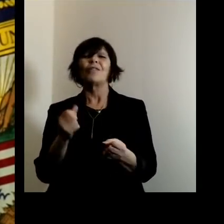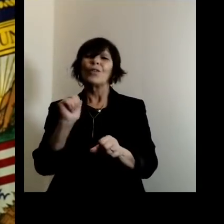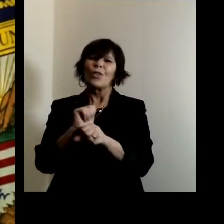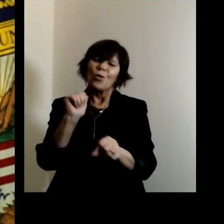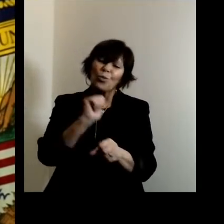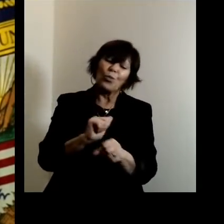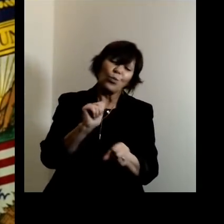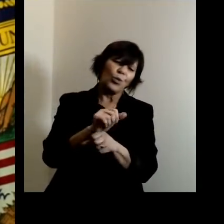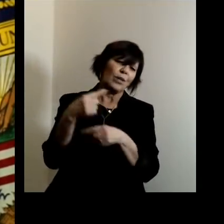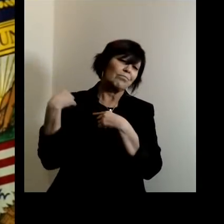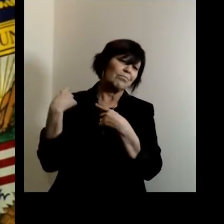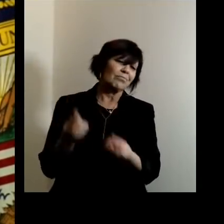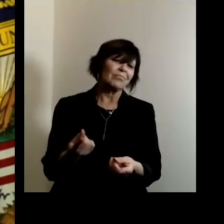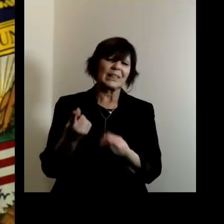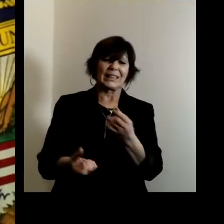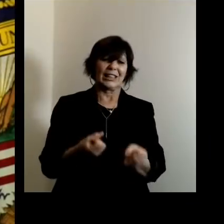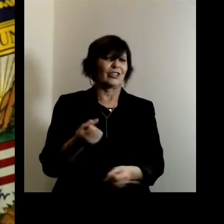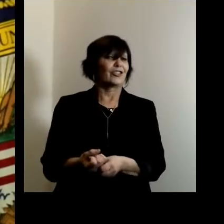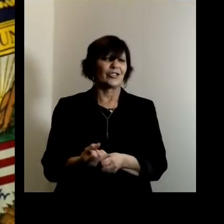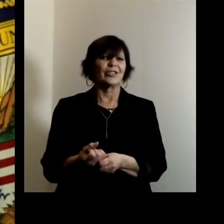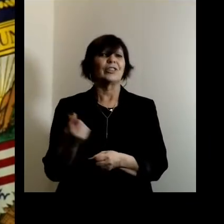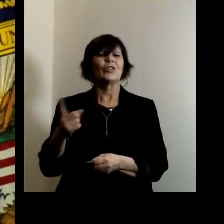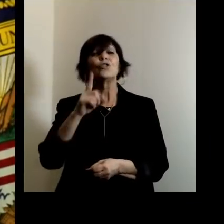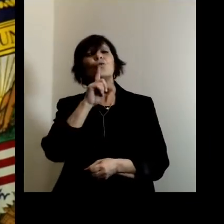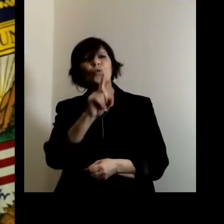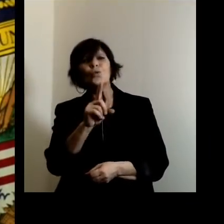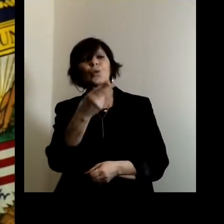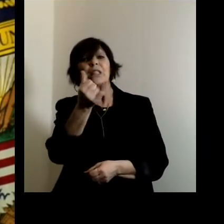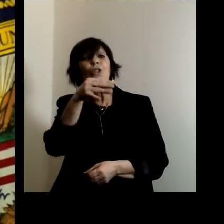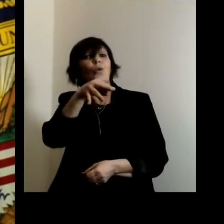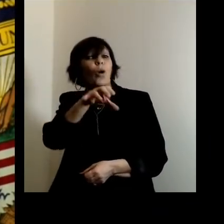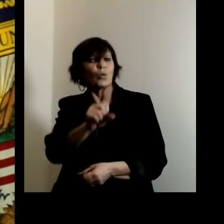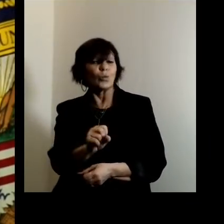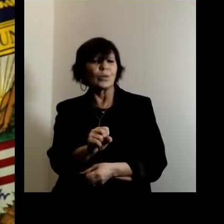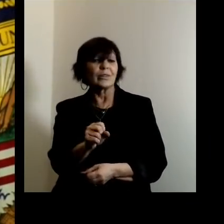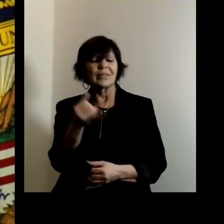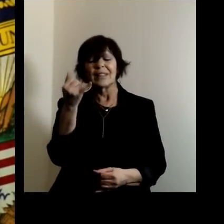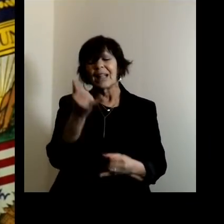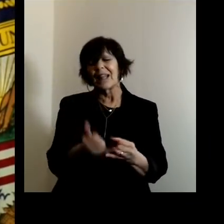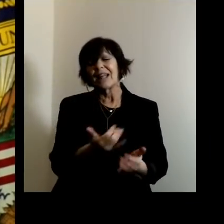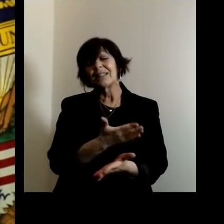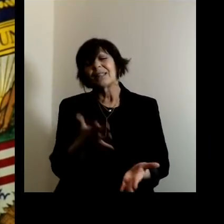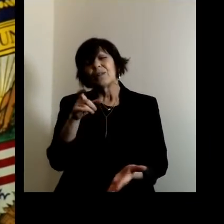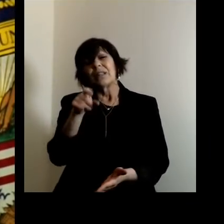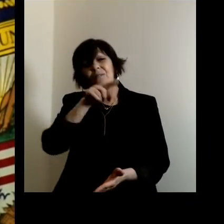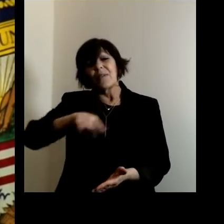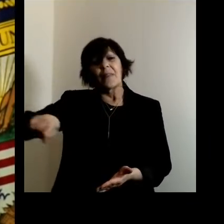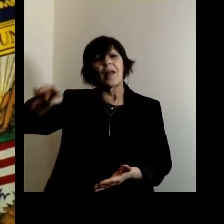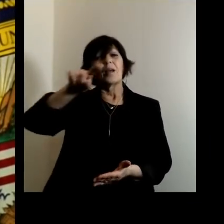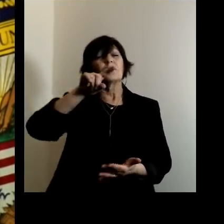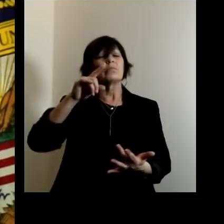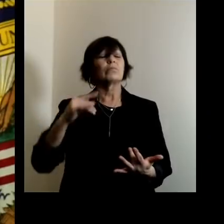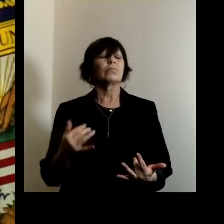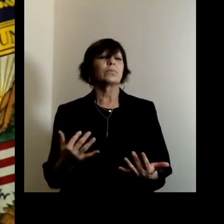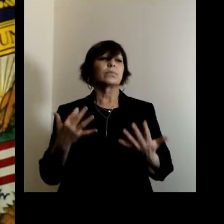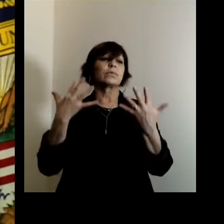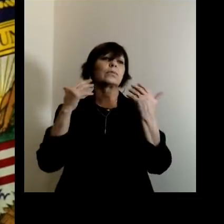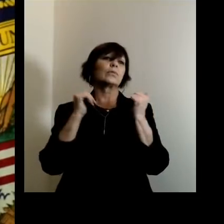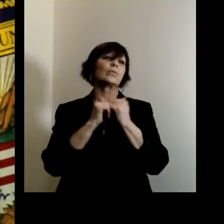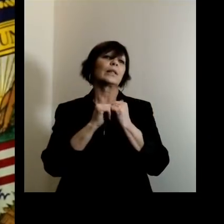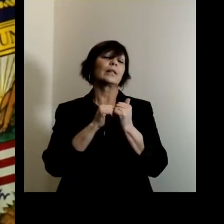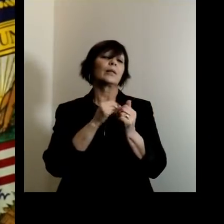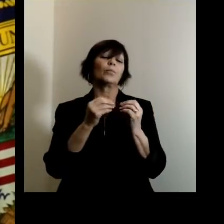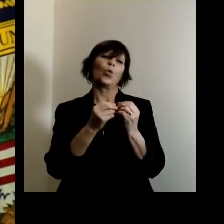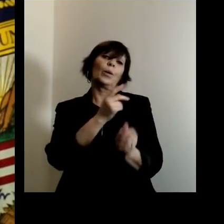they've done this past year. They are the true heroes. And the last thing we need is for them to be inundated again with patients,